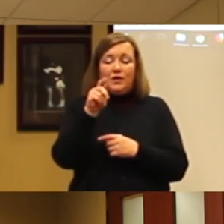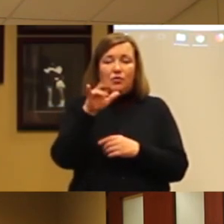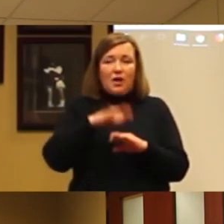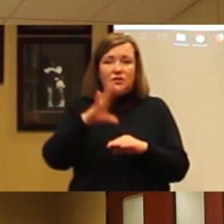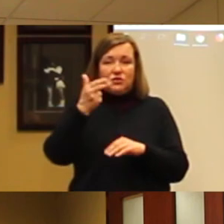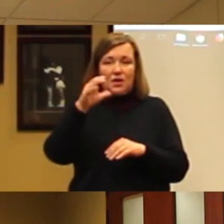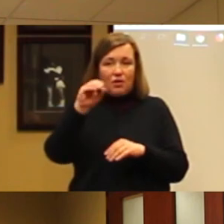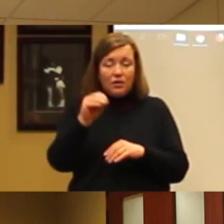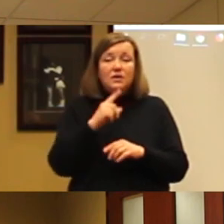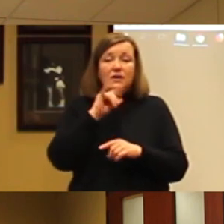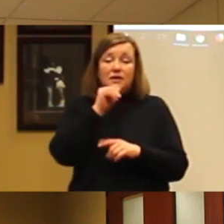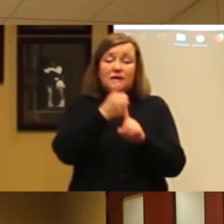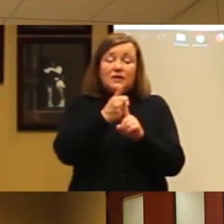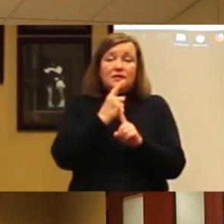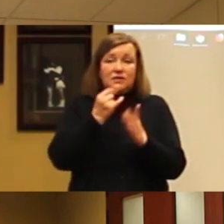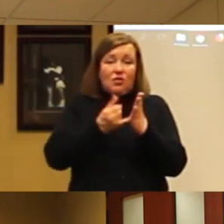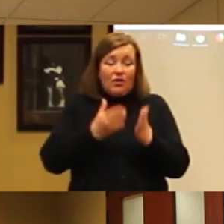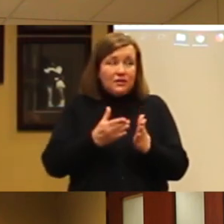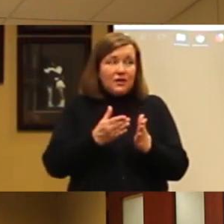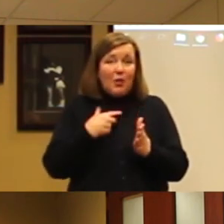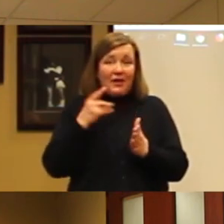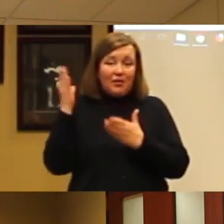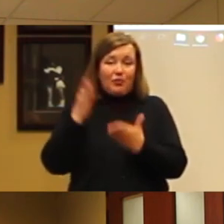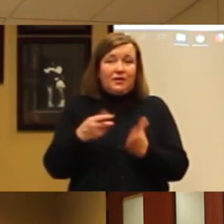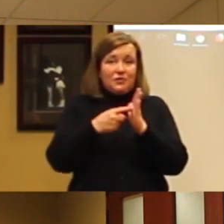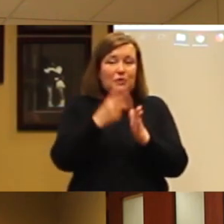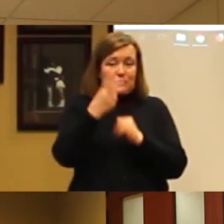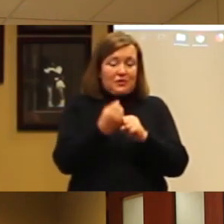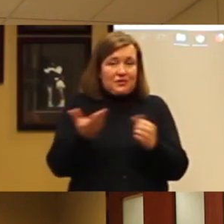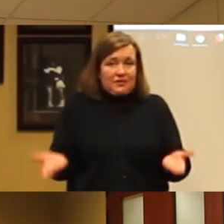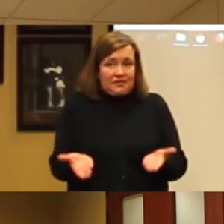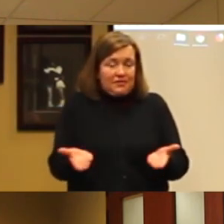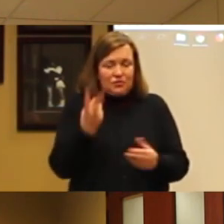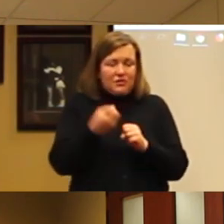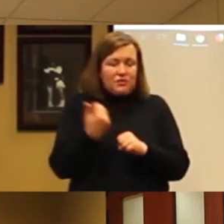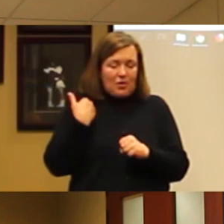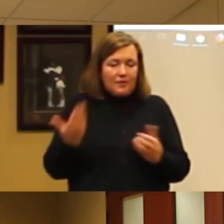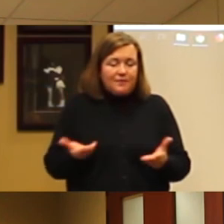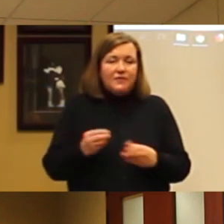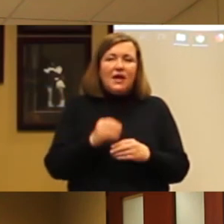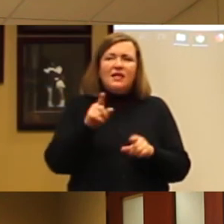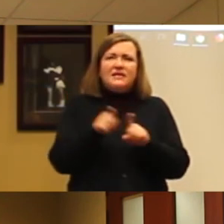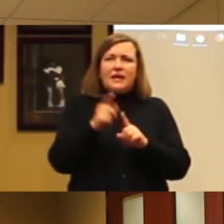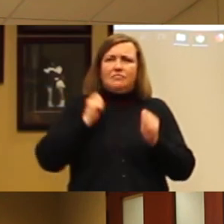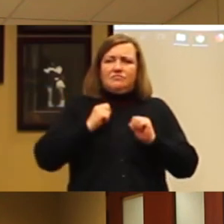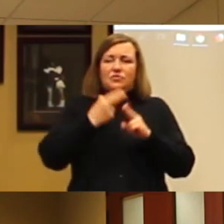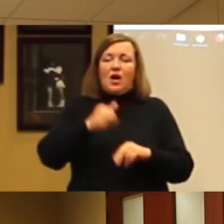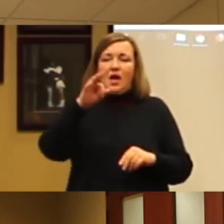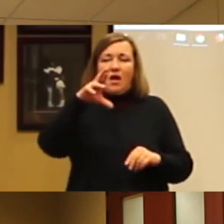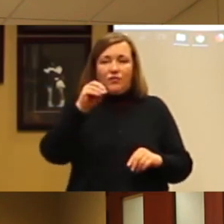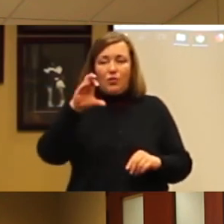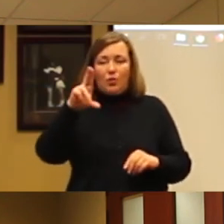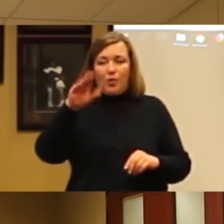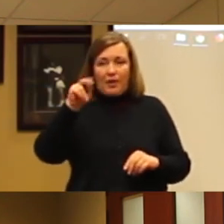an artist whose work we brought here 2 years ago again in the same big event of Afro-Cuban artists. And